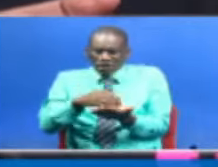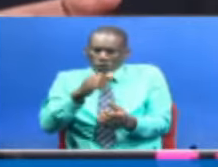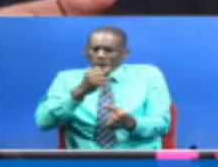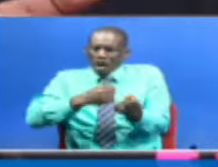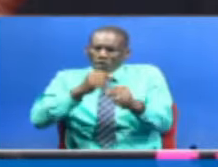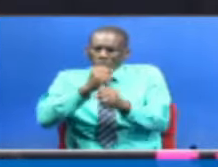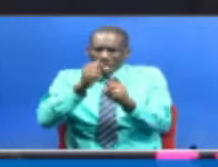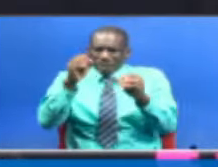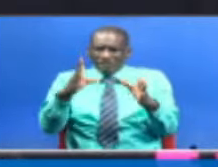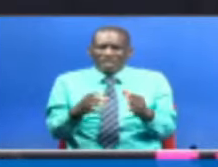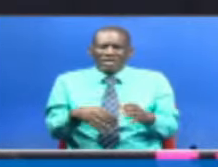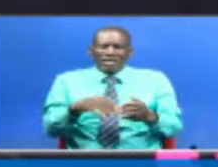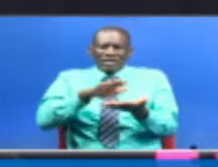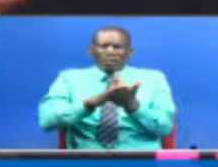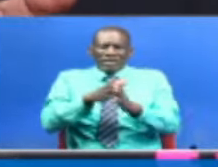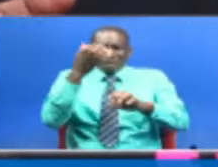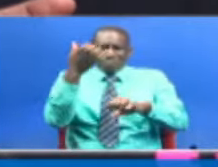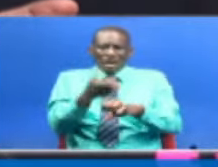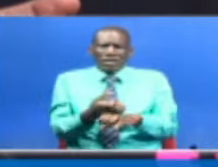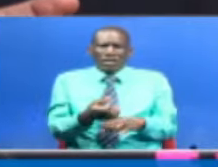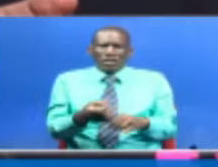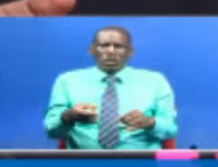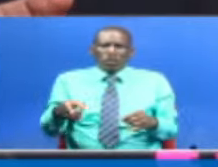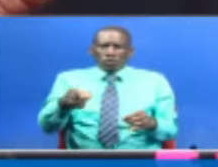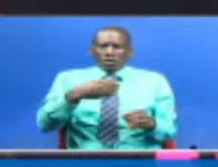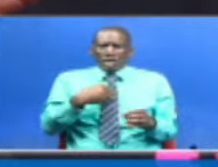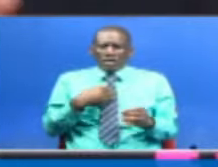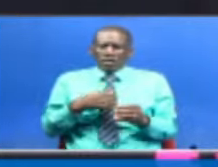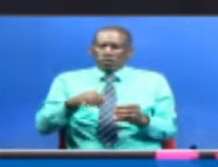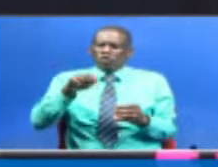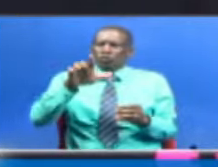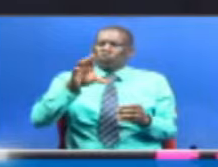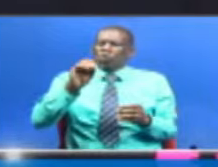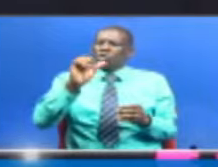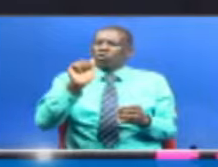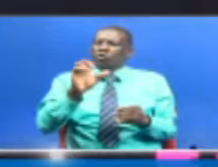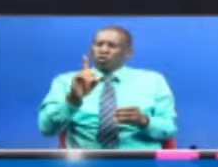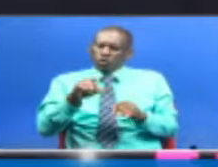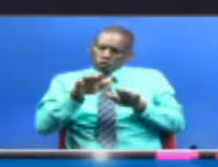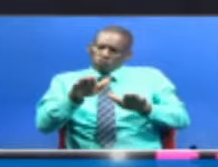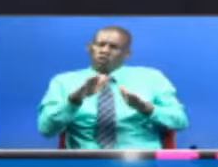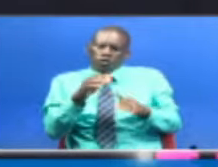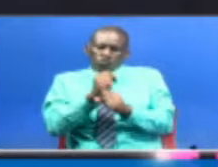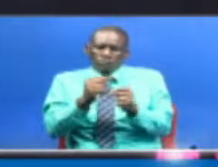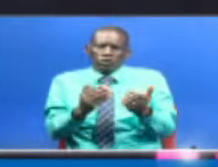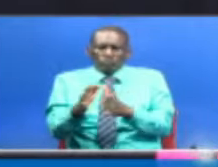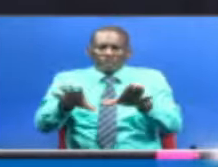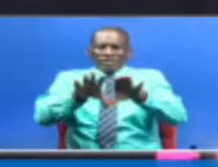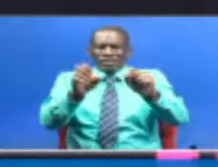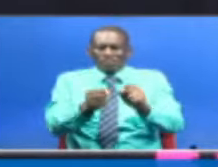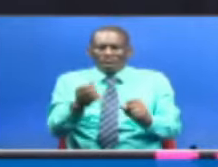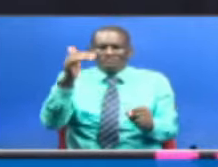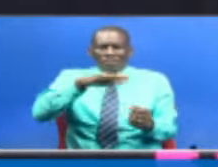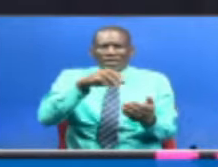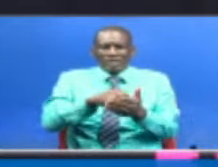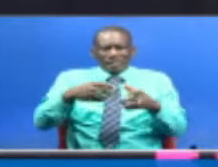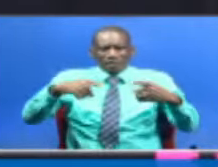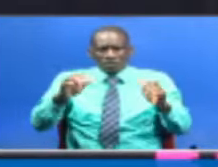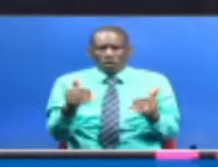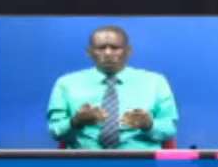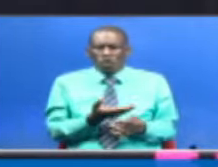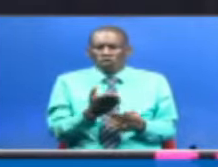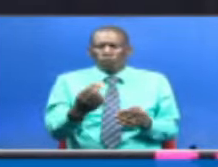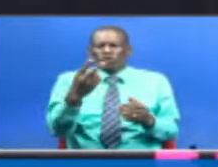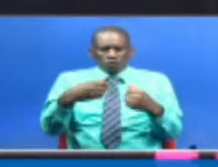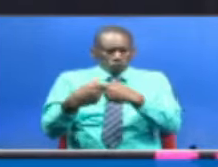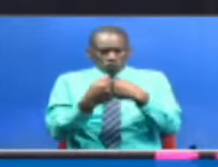became difficult to, we had to load very slowly to ensure that we brought the system up successfully. But those are the two challenges